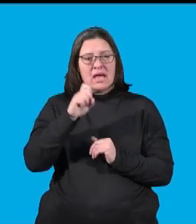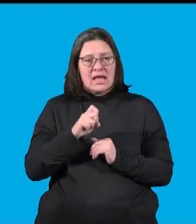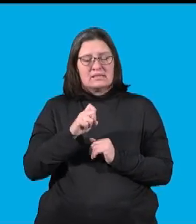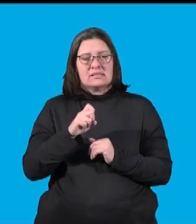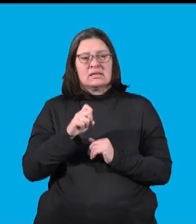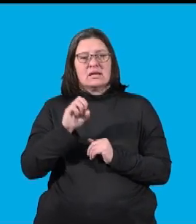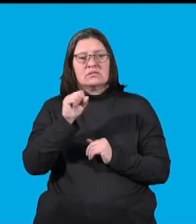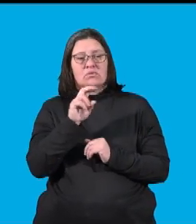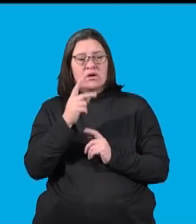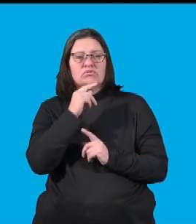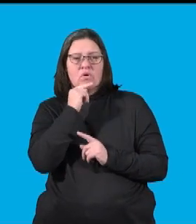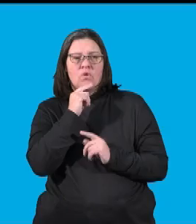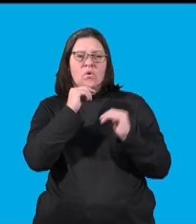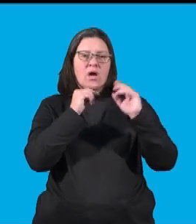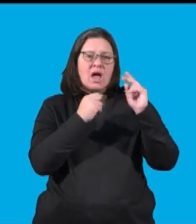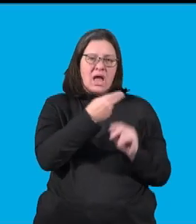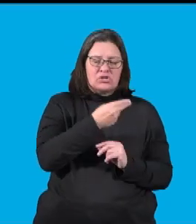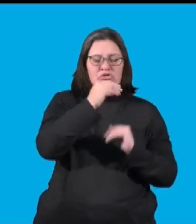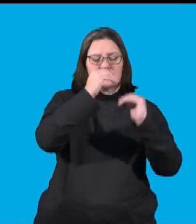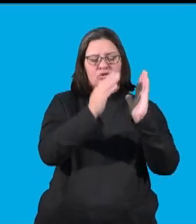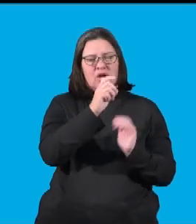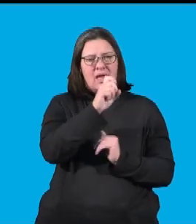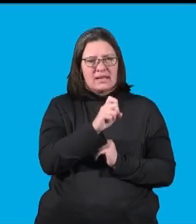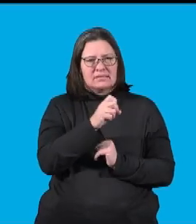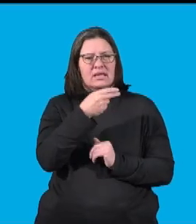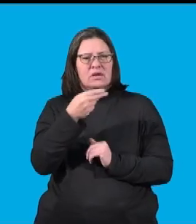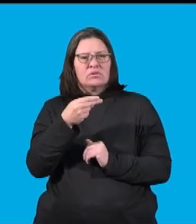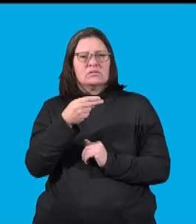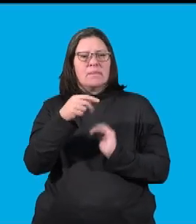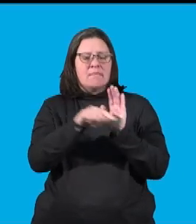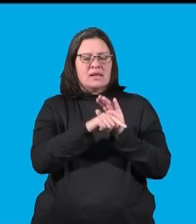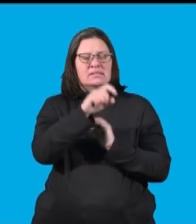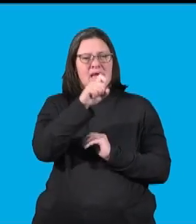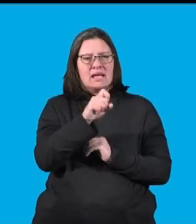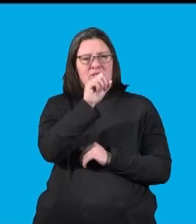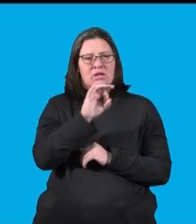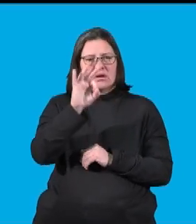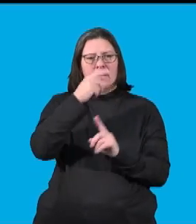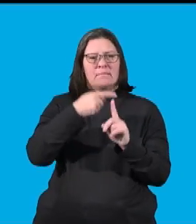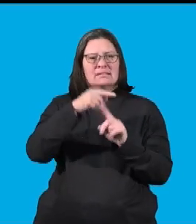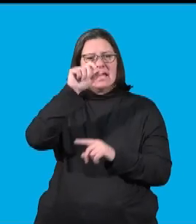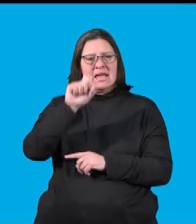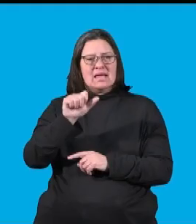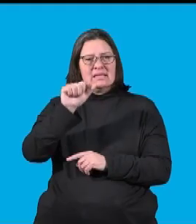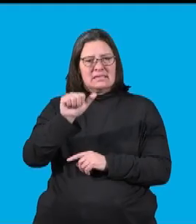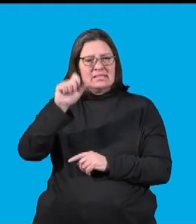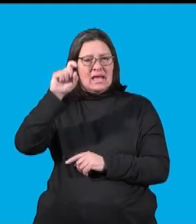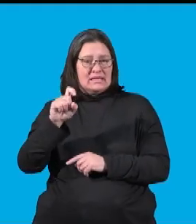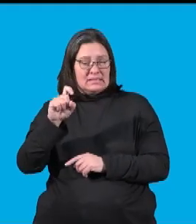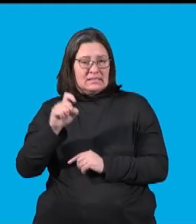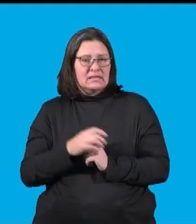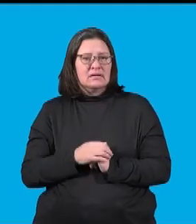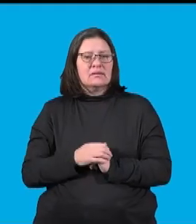it's where h of x, which is equal to minus x cubed plus 6x squared. It's where the